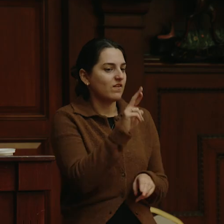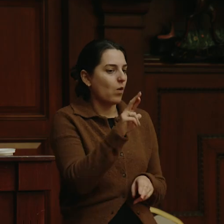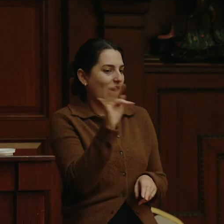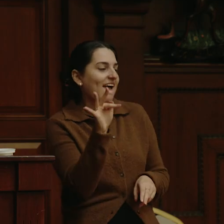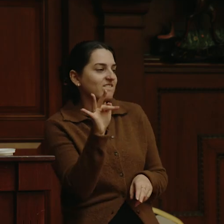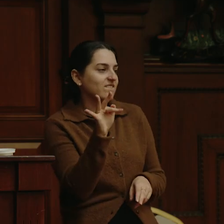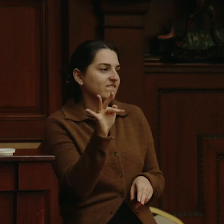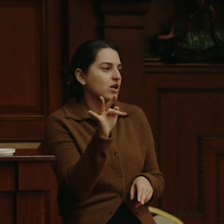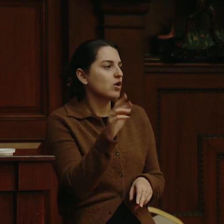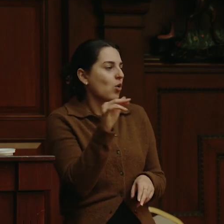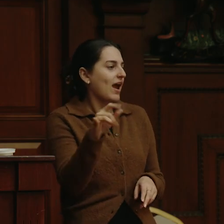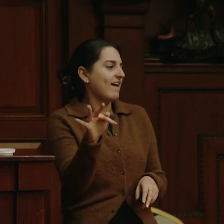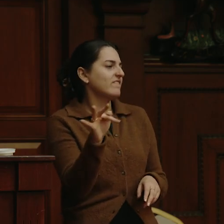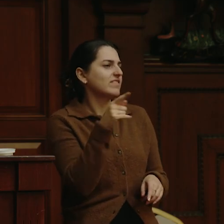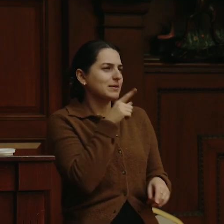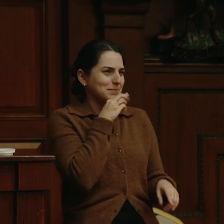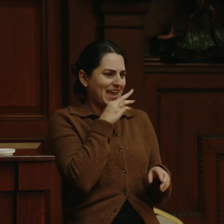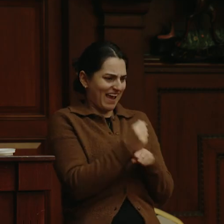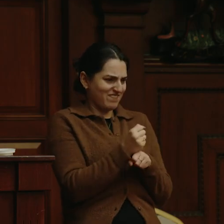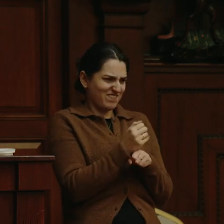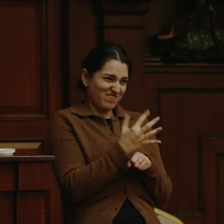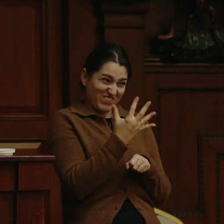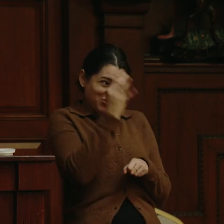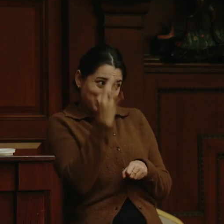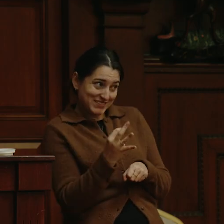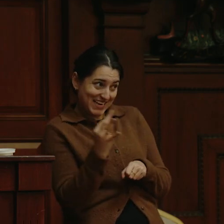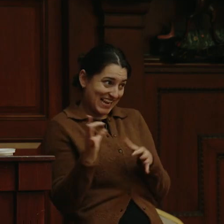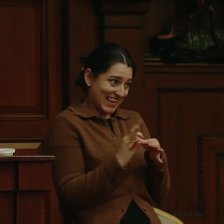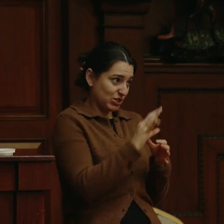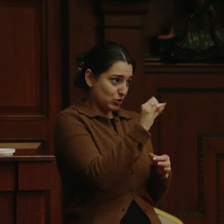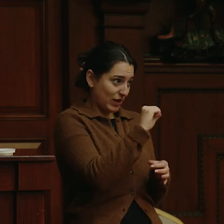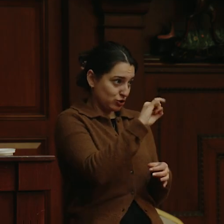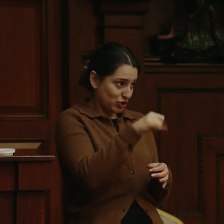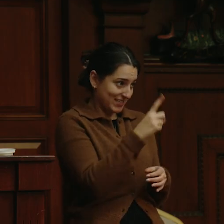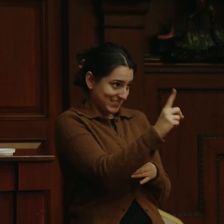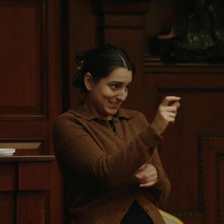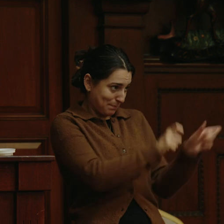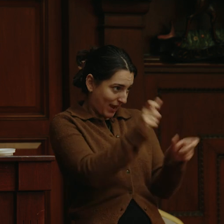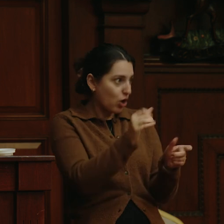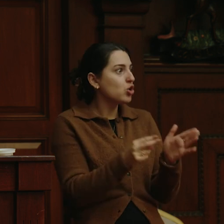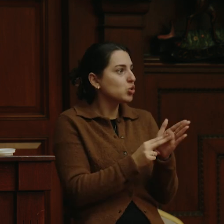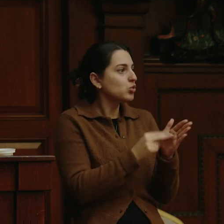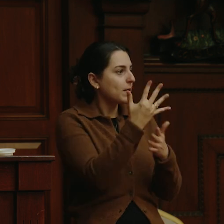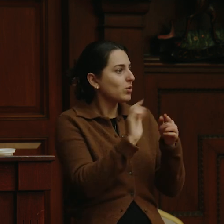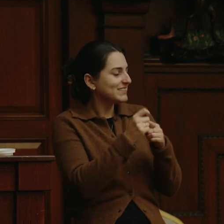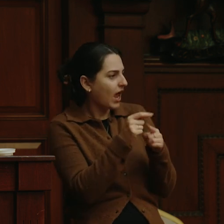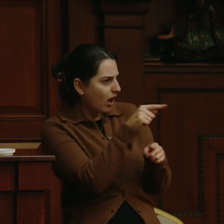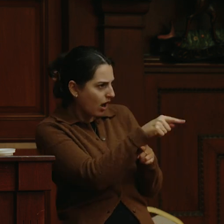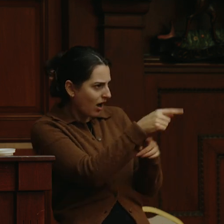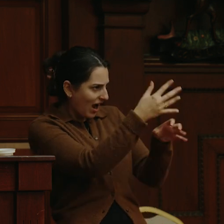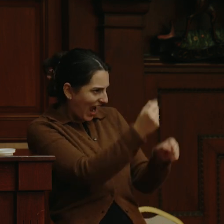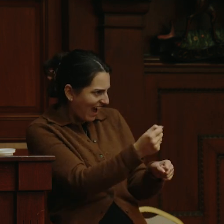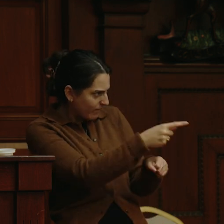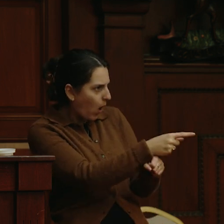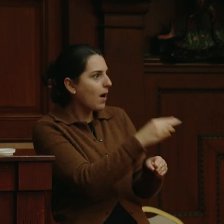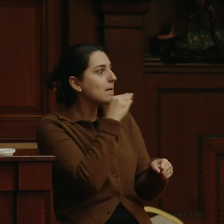rheumatoid. But rheumatoid factor is present in about 50% of Sjögren's patients, so it's very useful to build a kind of a profile of what